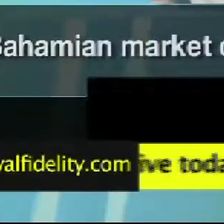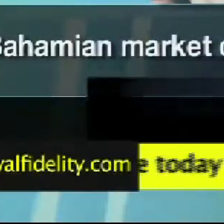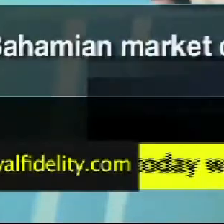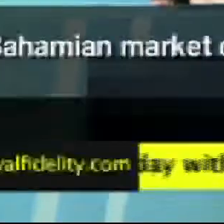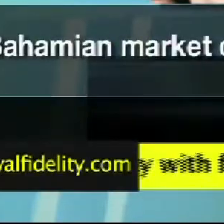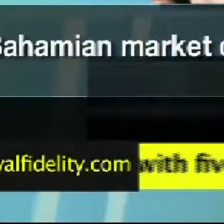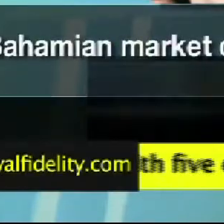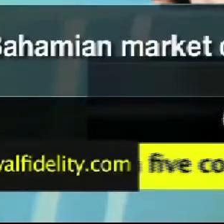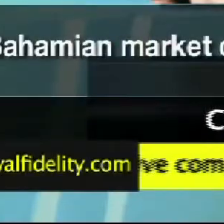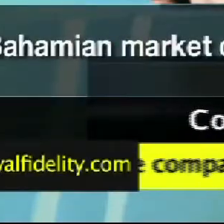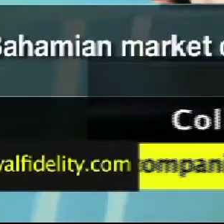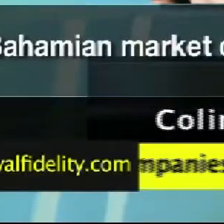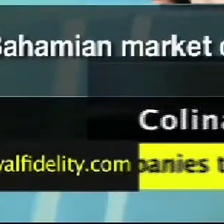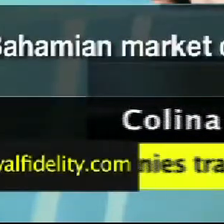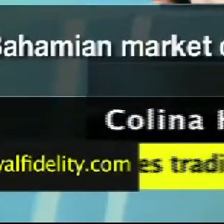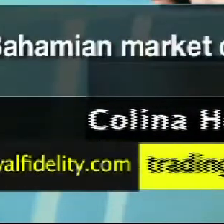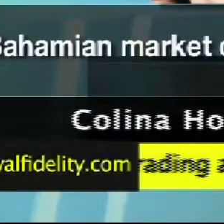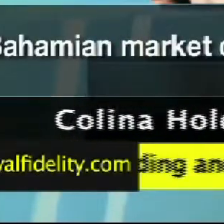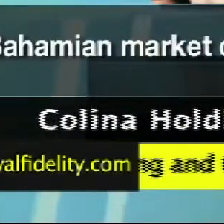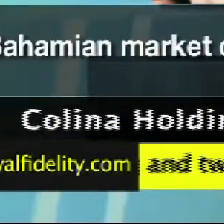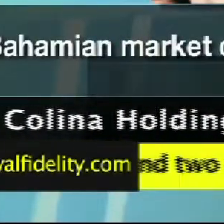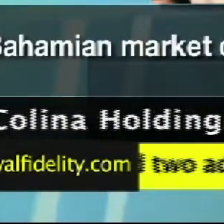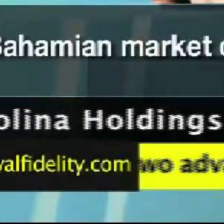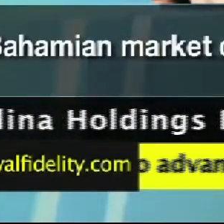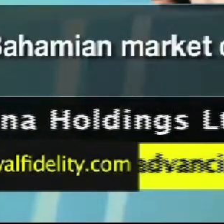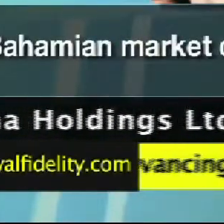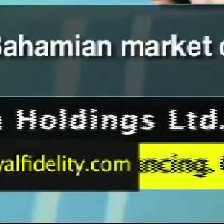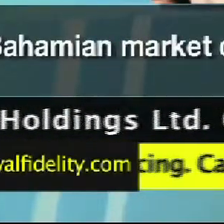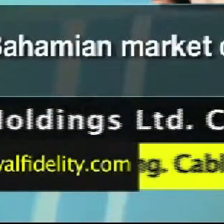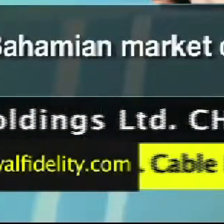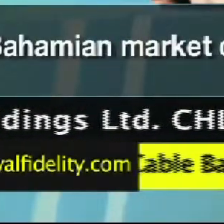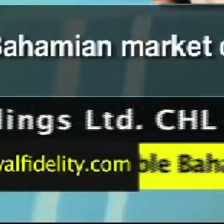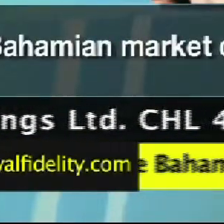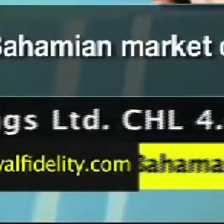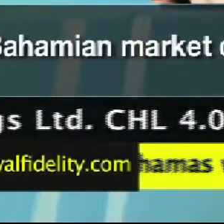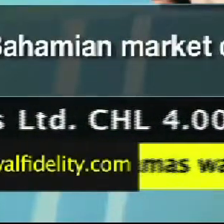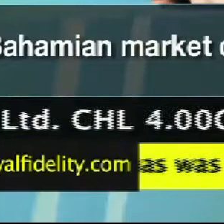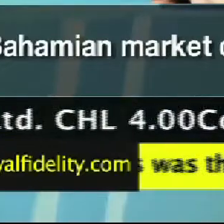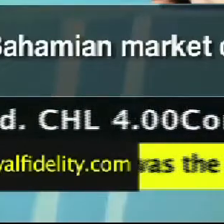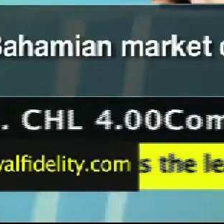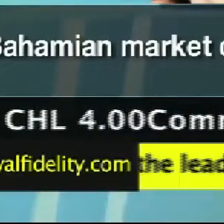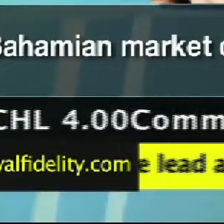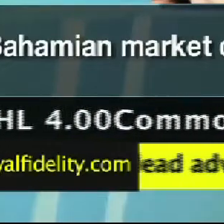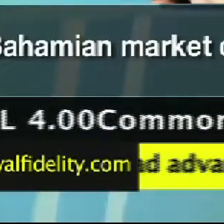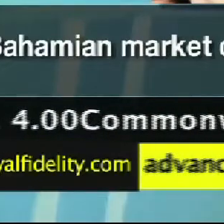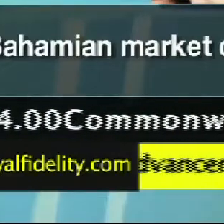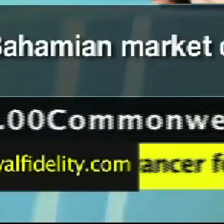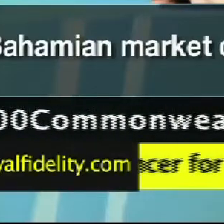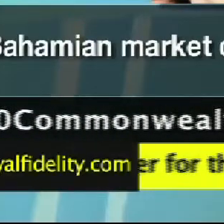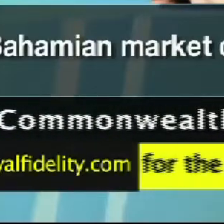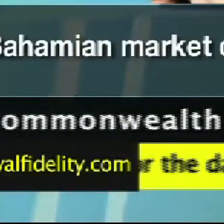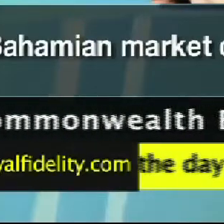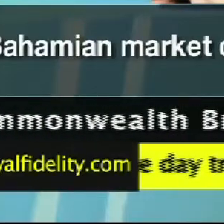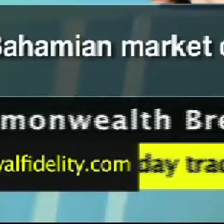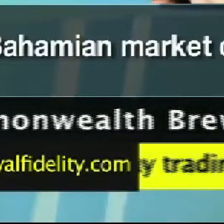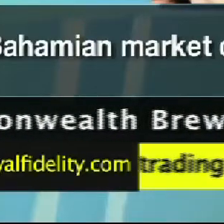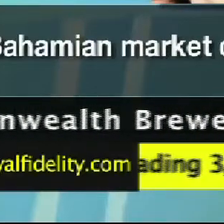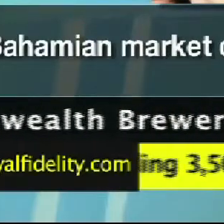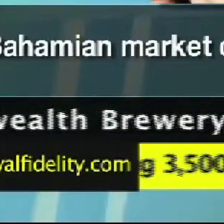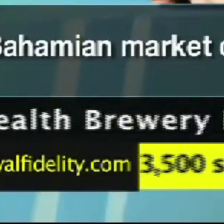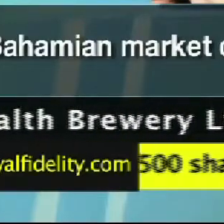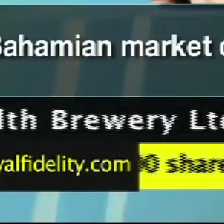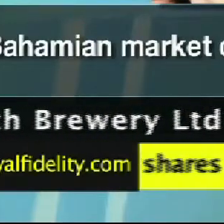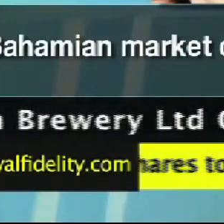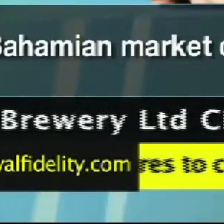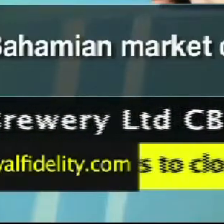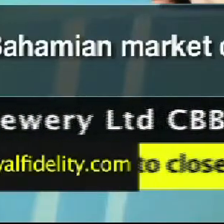This is your Royal Fidelity Business News. I'm Jared Higgs. The market is now open to receive proposals for a second competitor in the